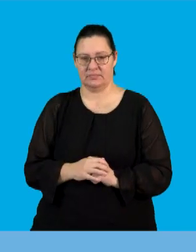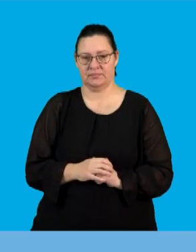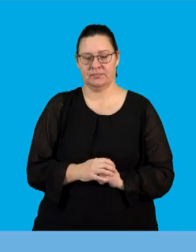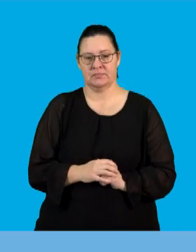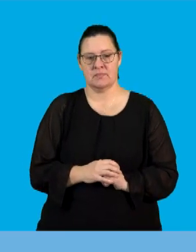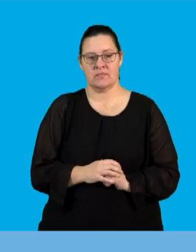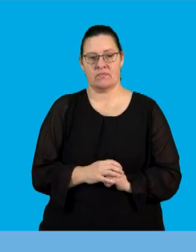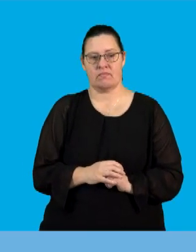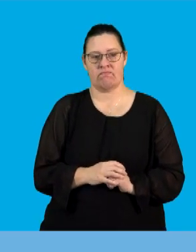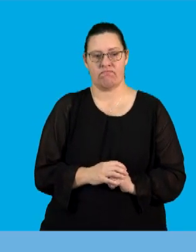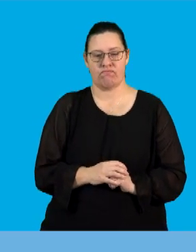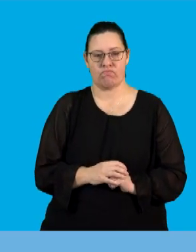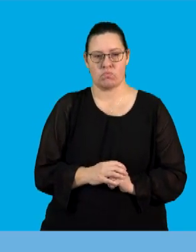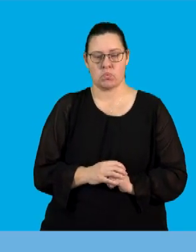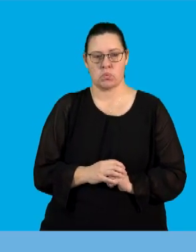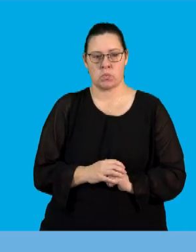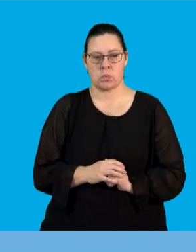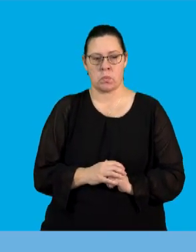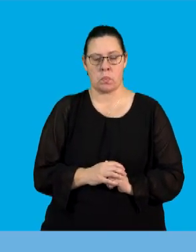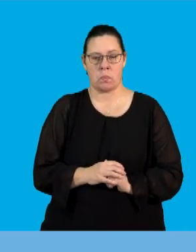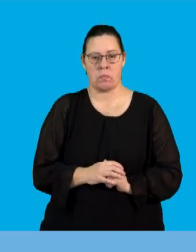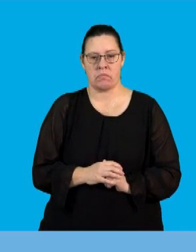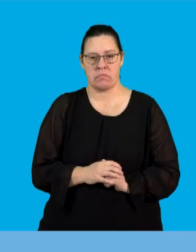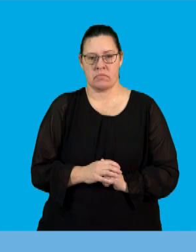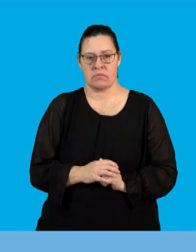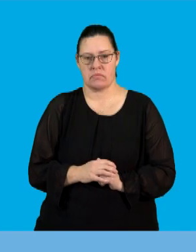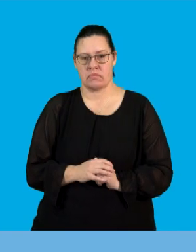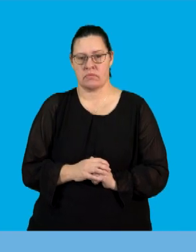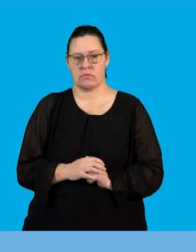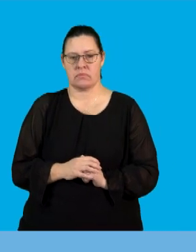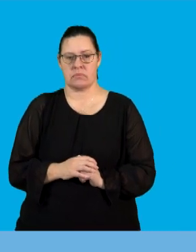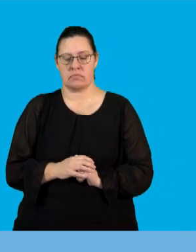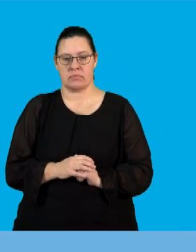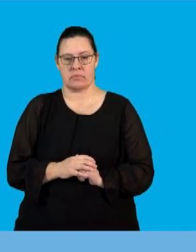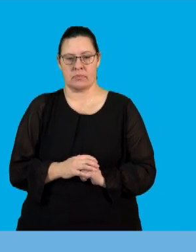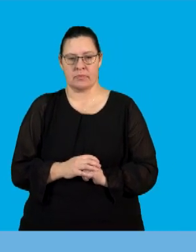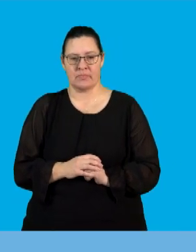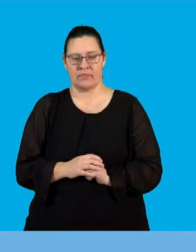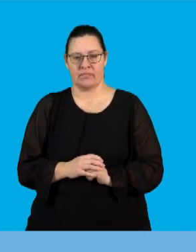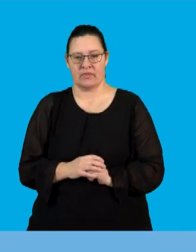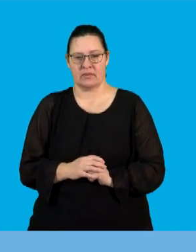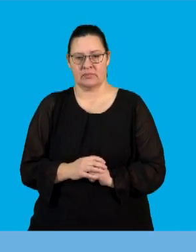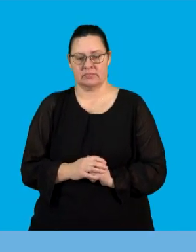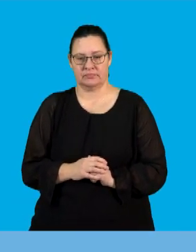on column A, we're seeing that lithium oxide is number 6. So therefore, that is going to be